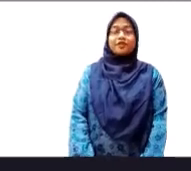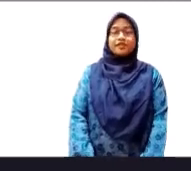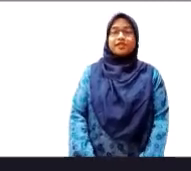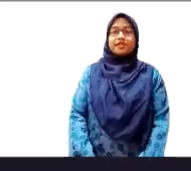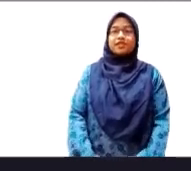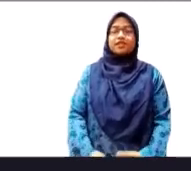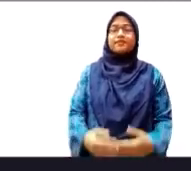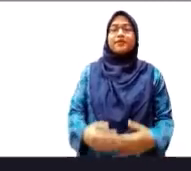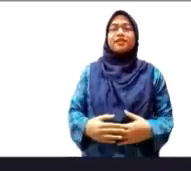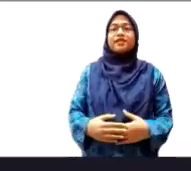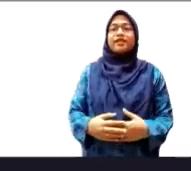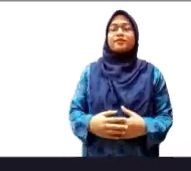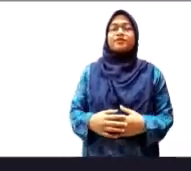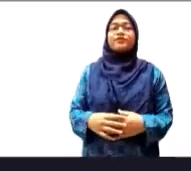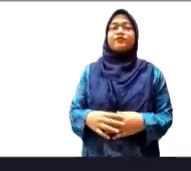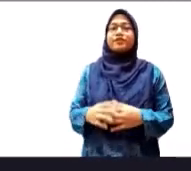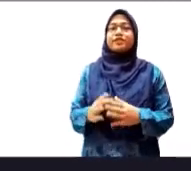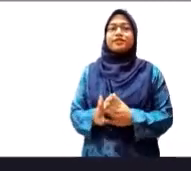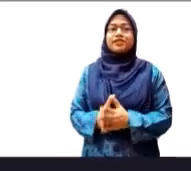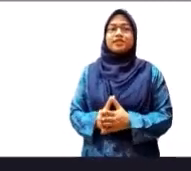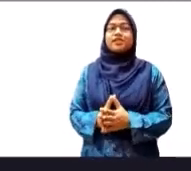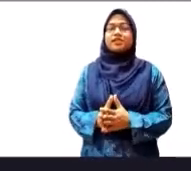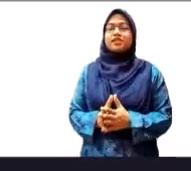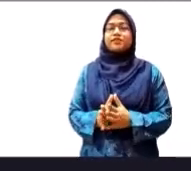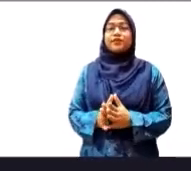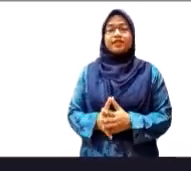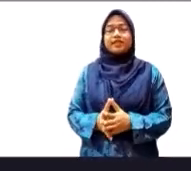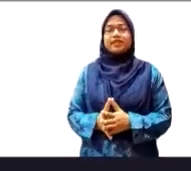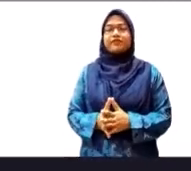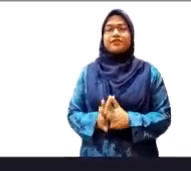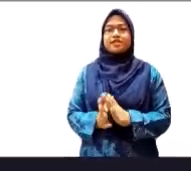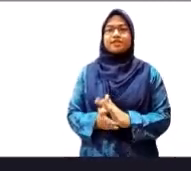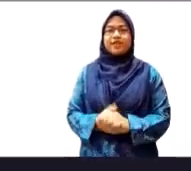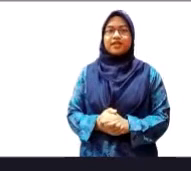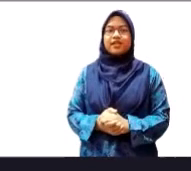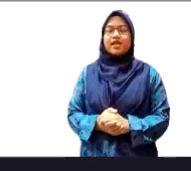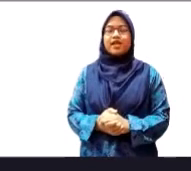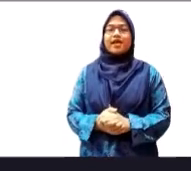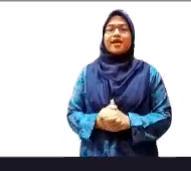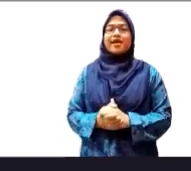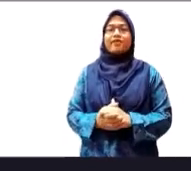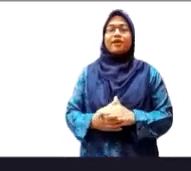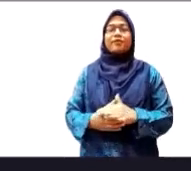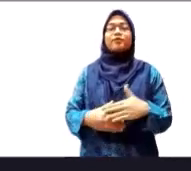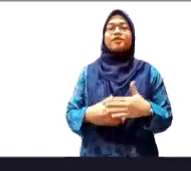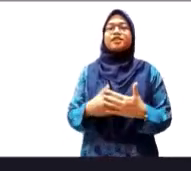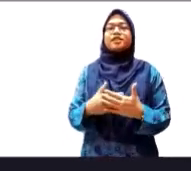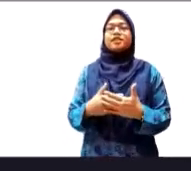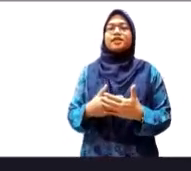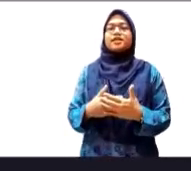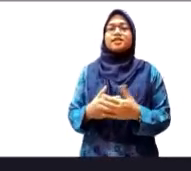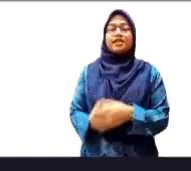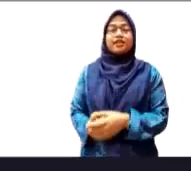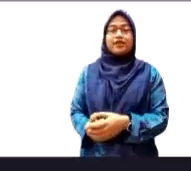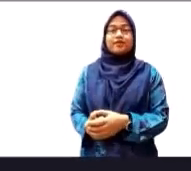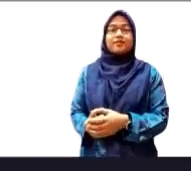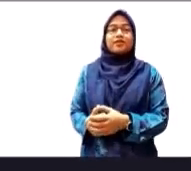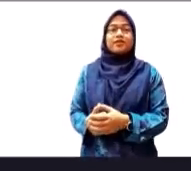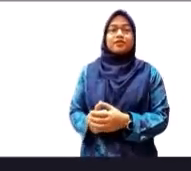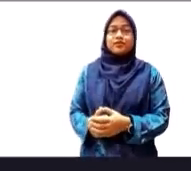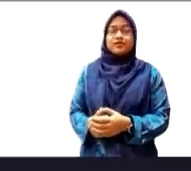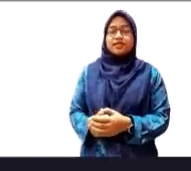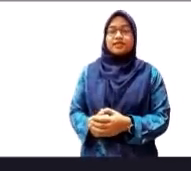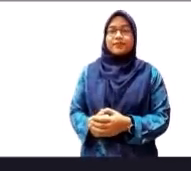For methodology, the method that I'm using for this research is quantitative research method, and my population is